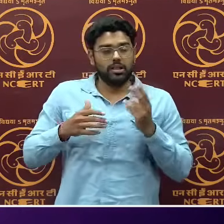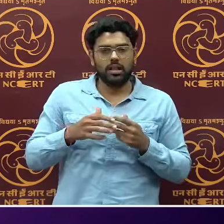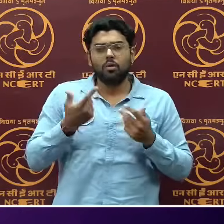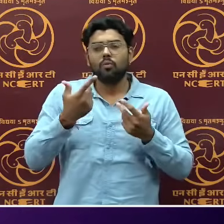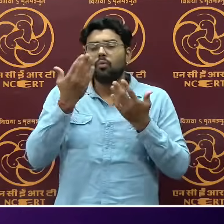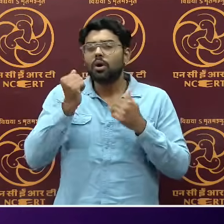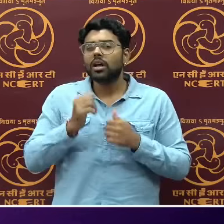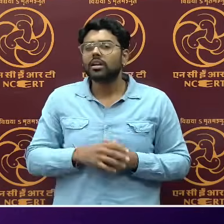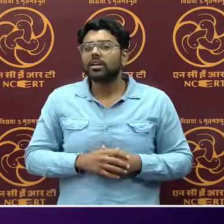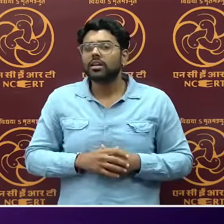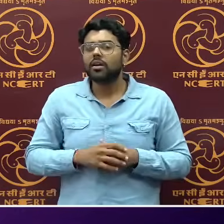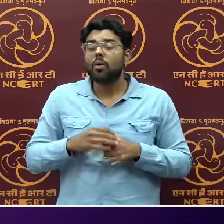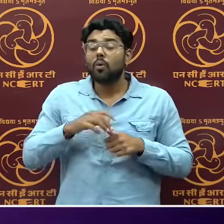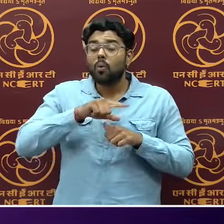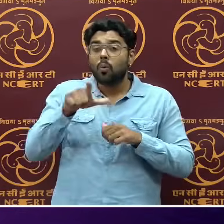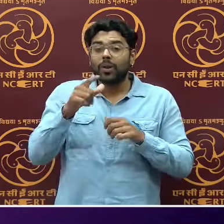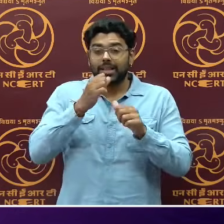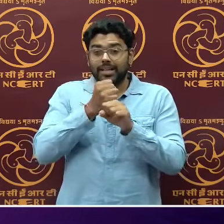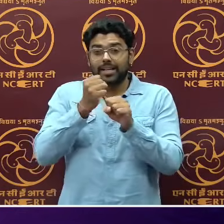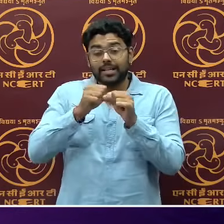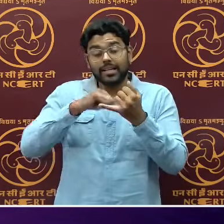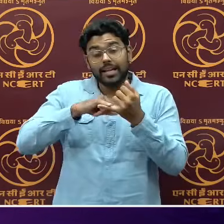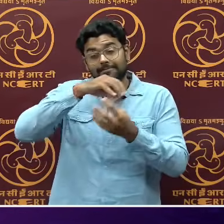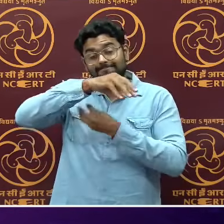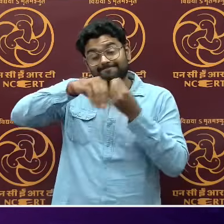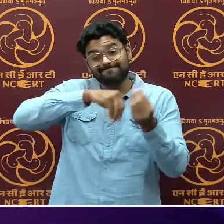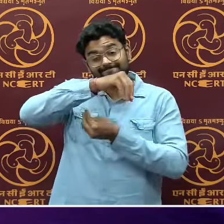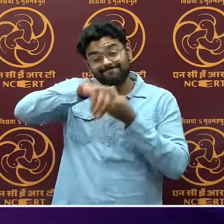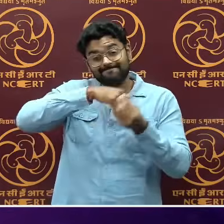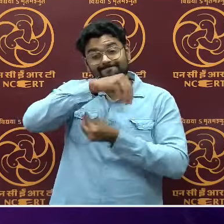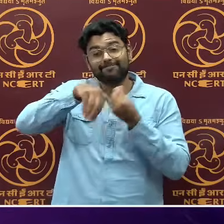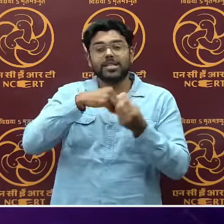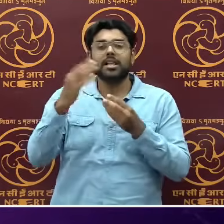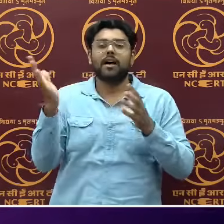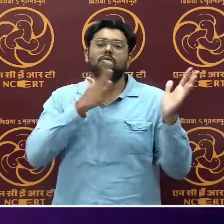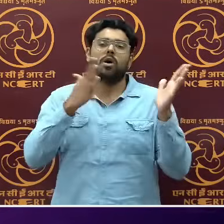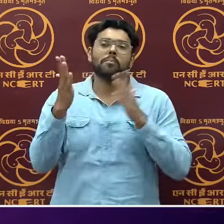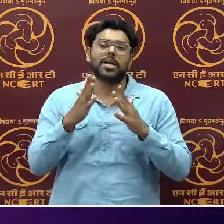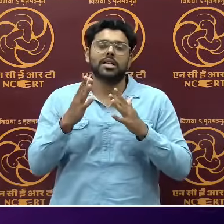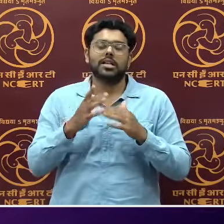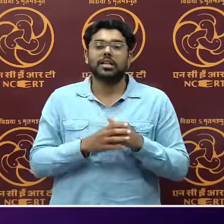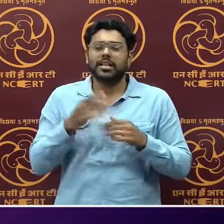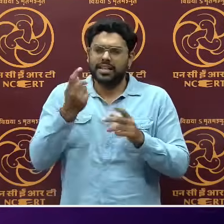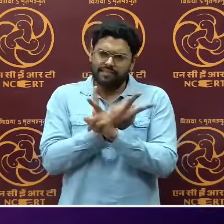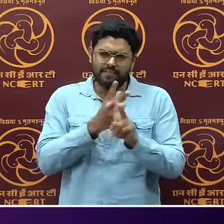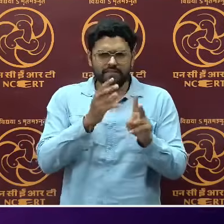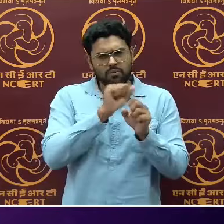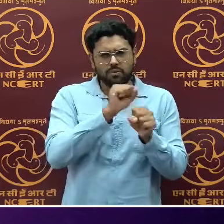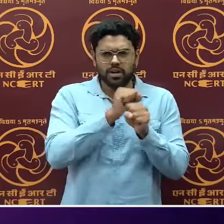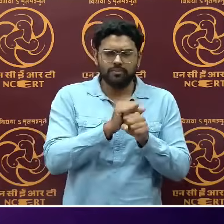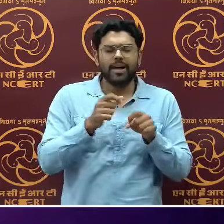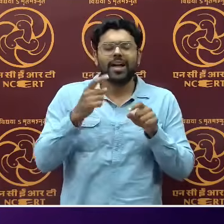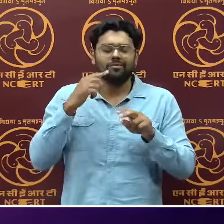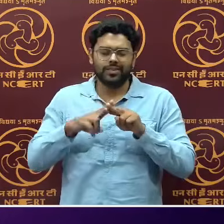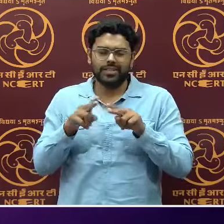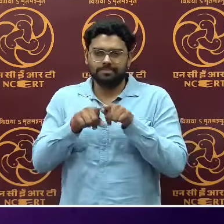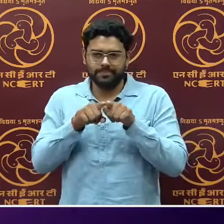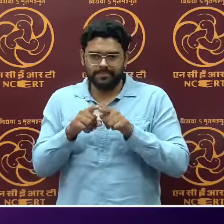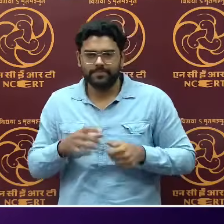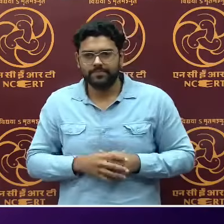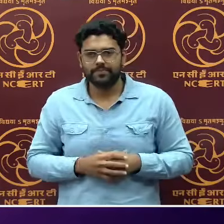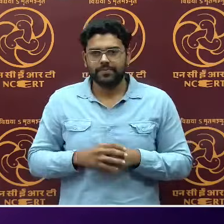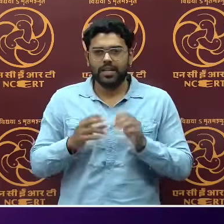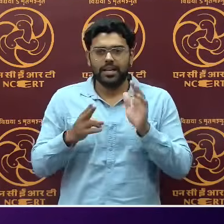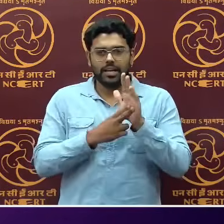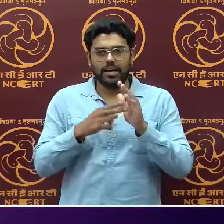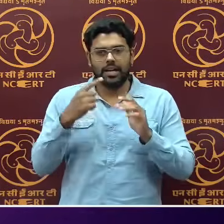the gases, they are mixed together. Yes, though they have different functions. Now if I talk of